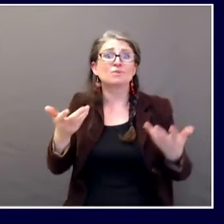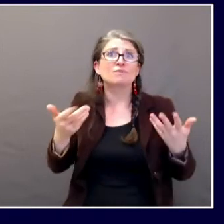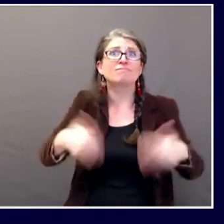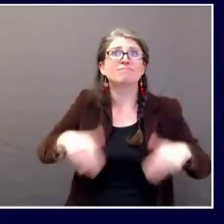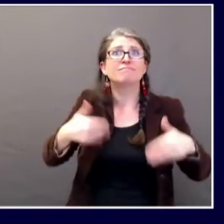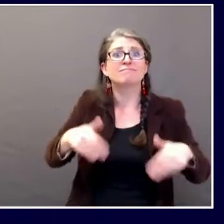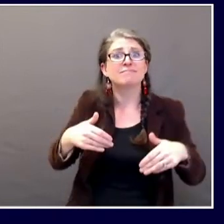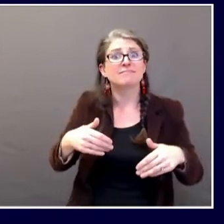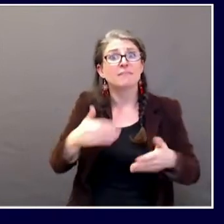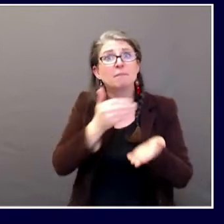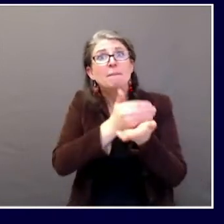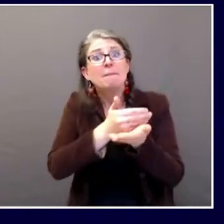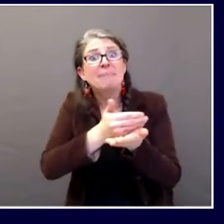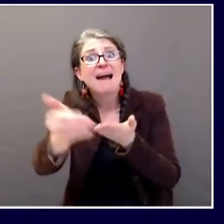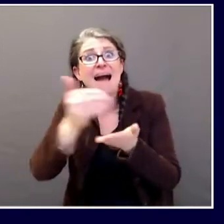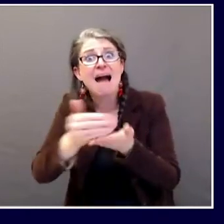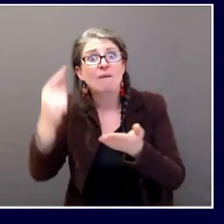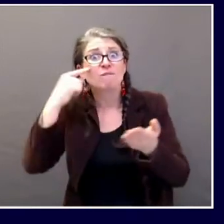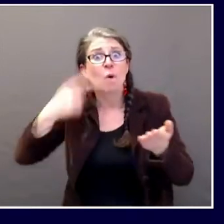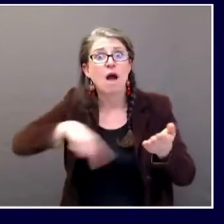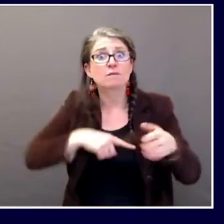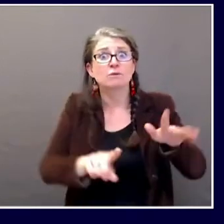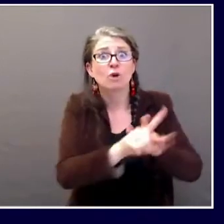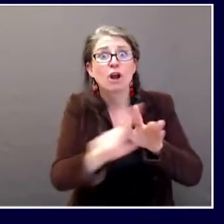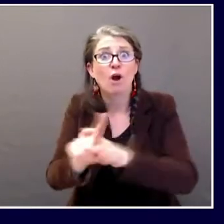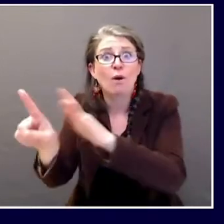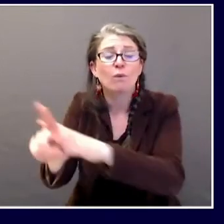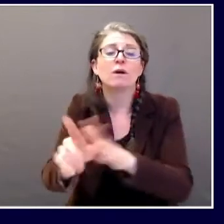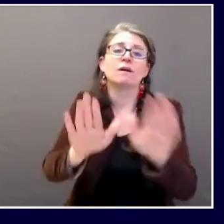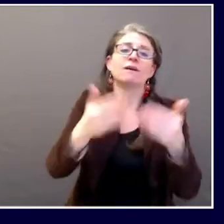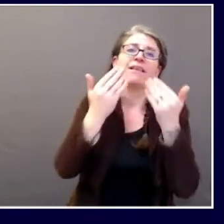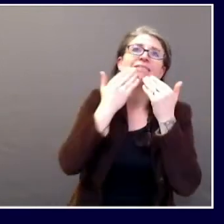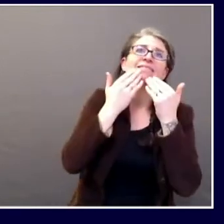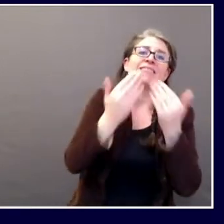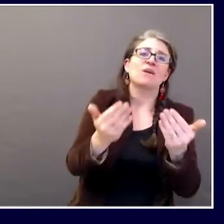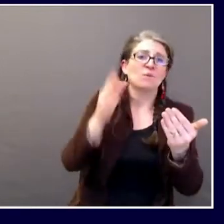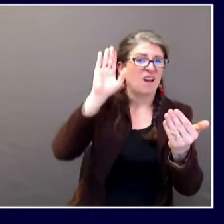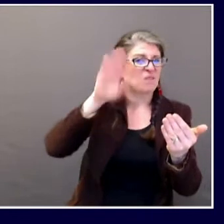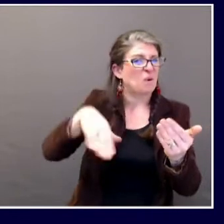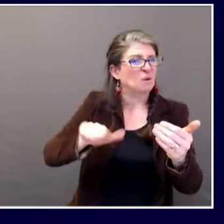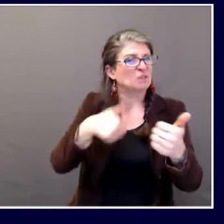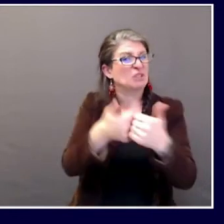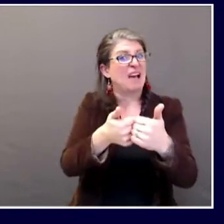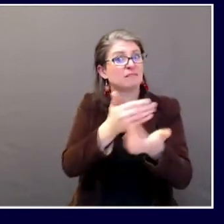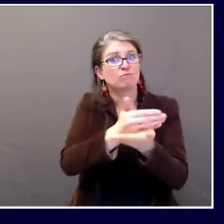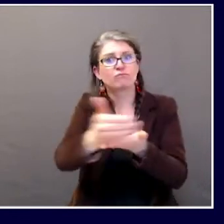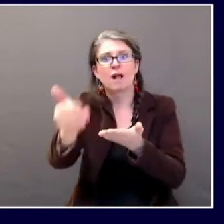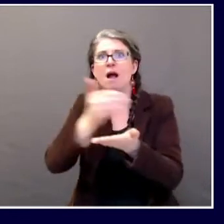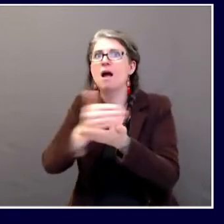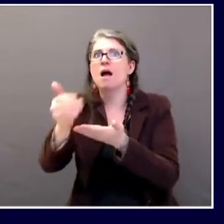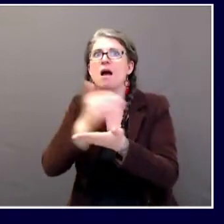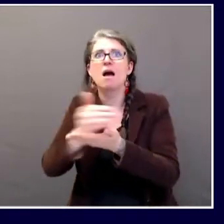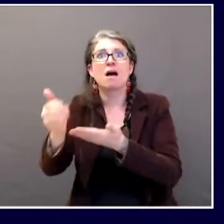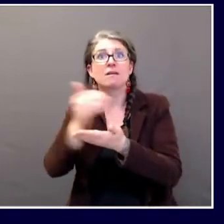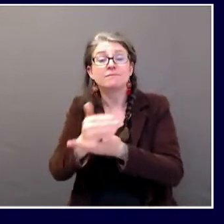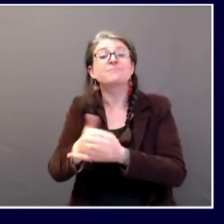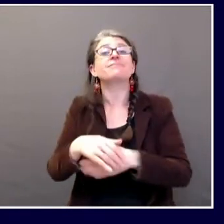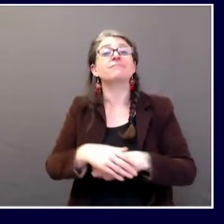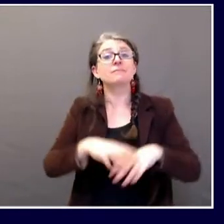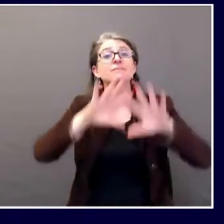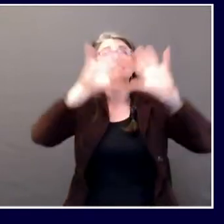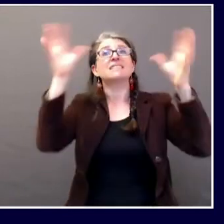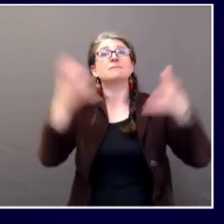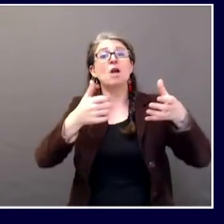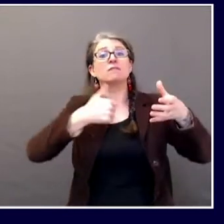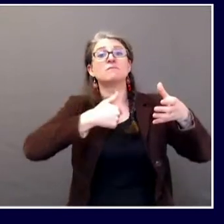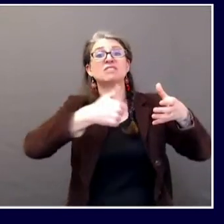today. It is an incredible challenge. The Department of Transportation joins our daily briefings every day, and I know that the work that they've